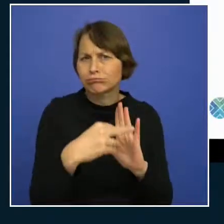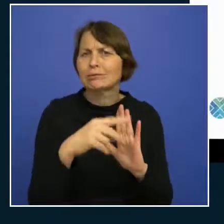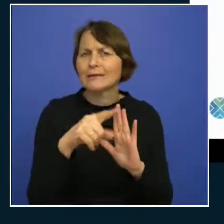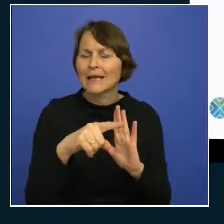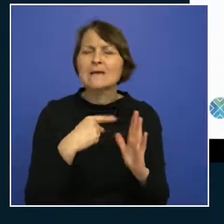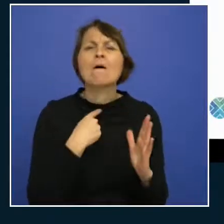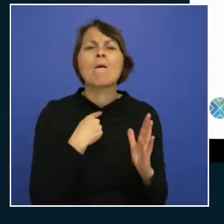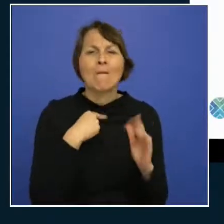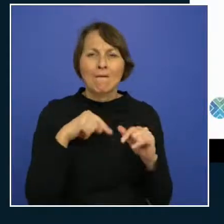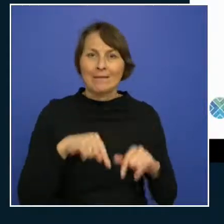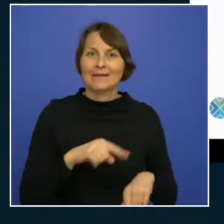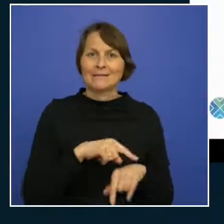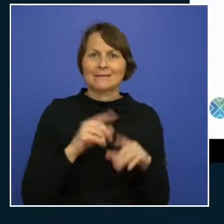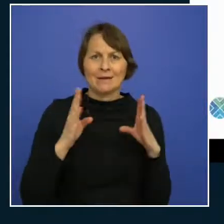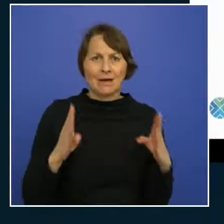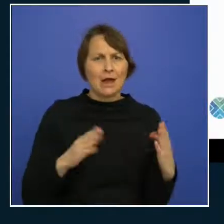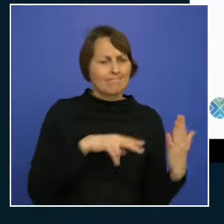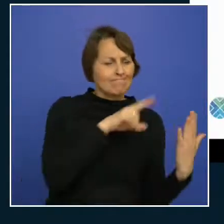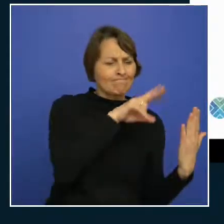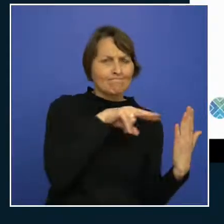this session.